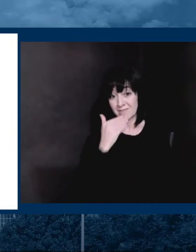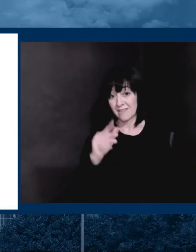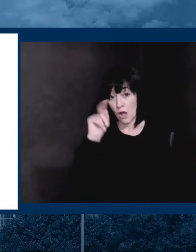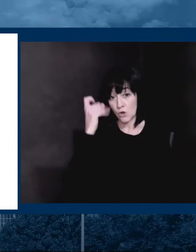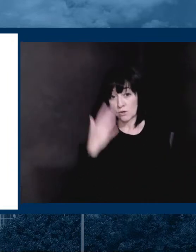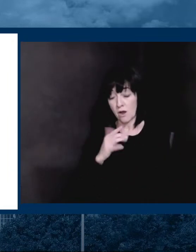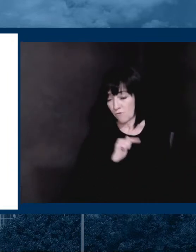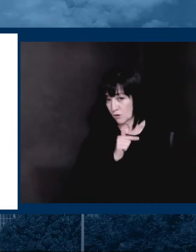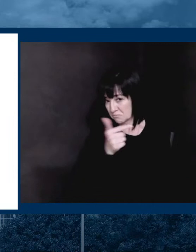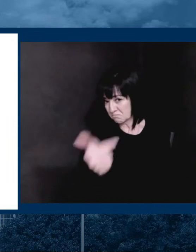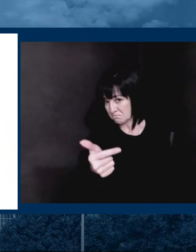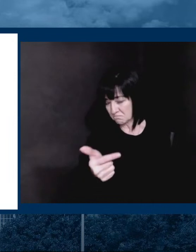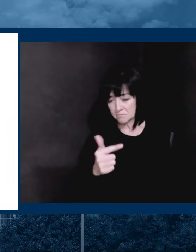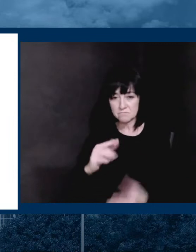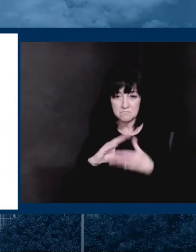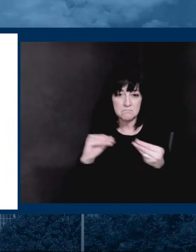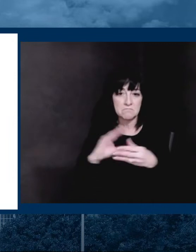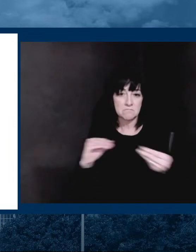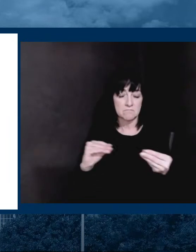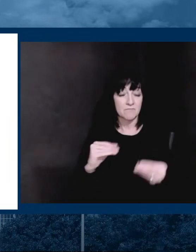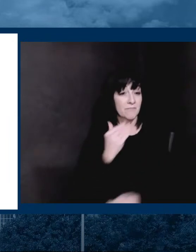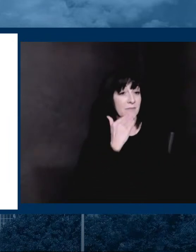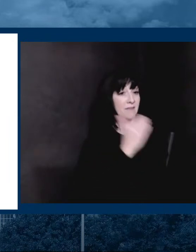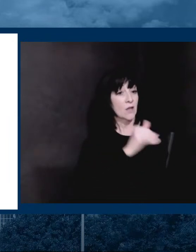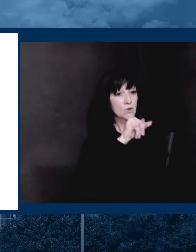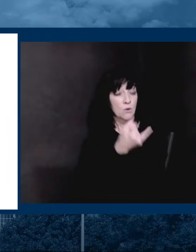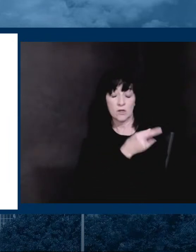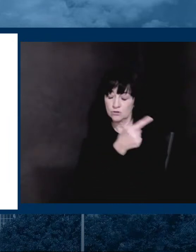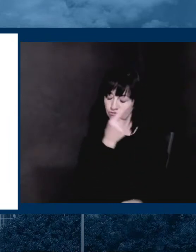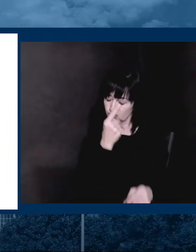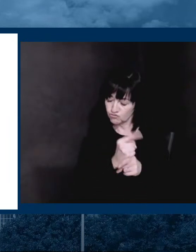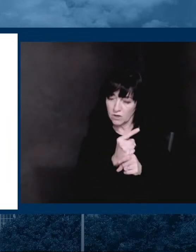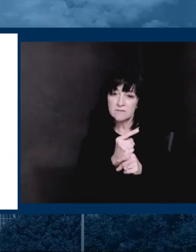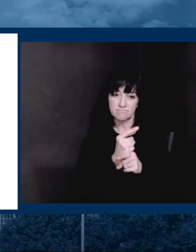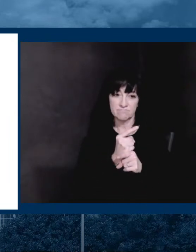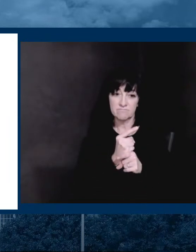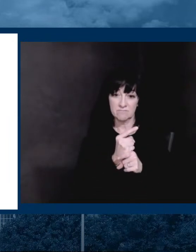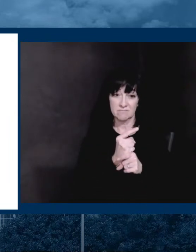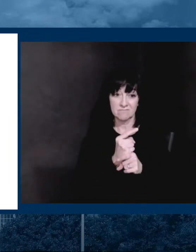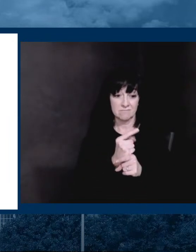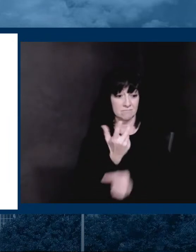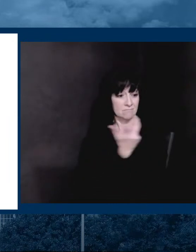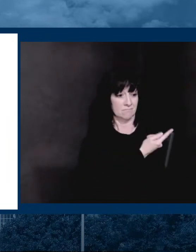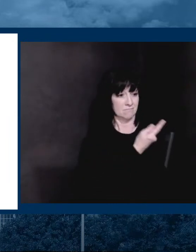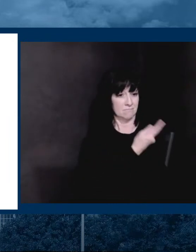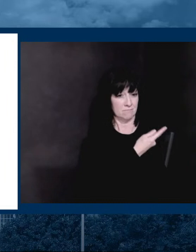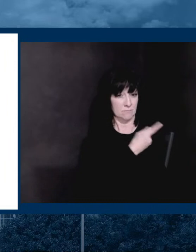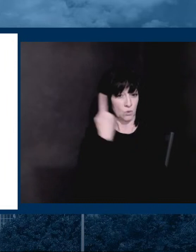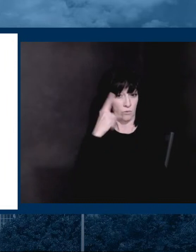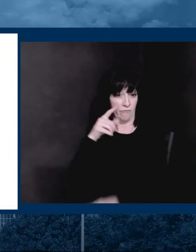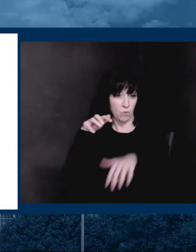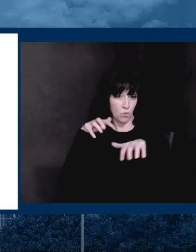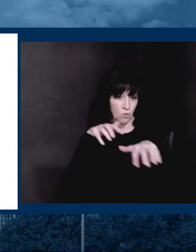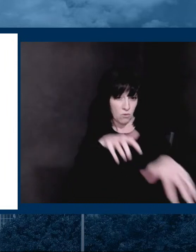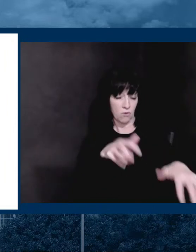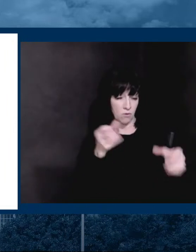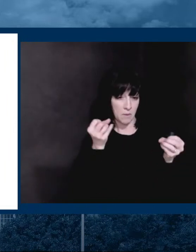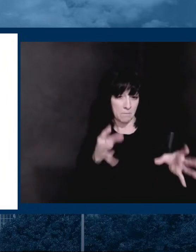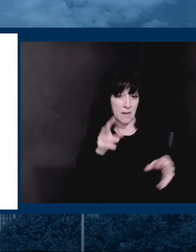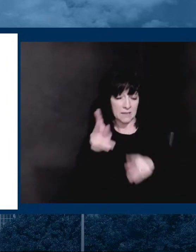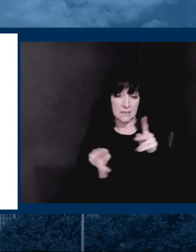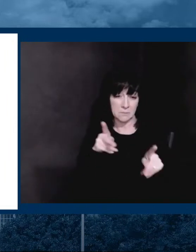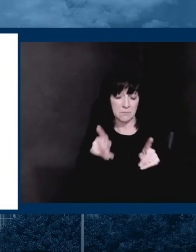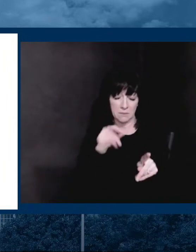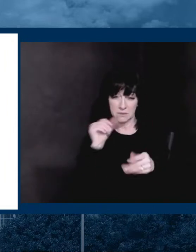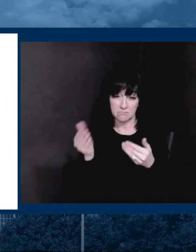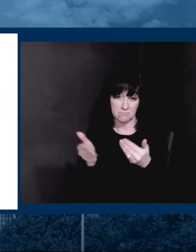Thank you very much, AJ. You're right. It takes a lot of people, a lot of partners to test 200,000